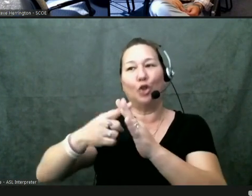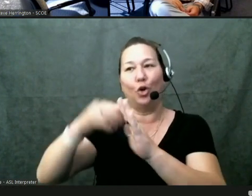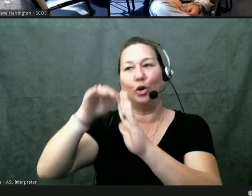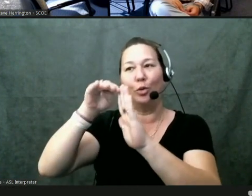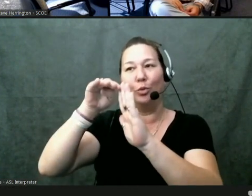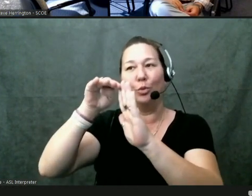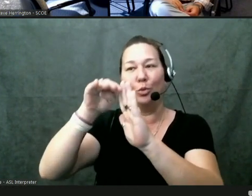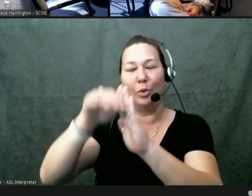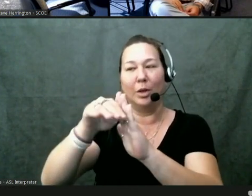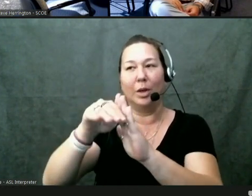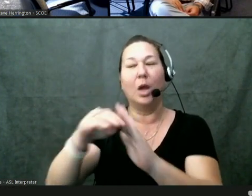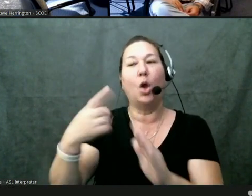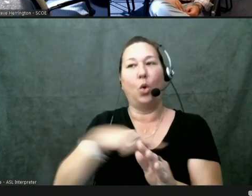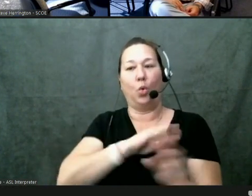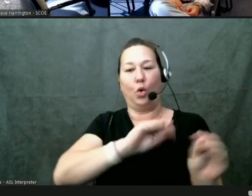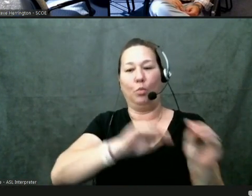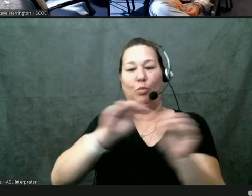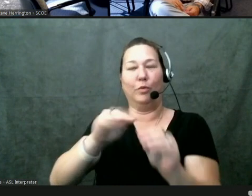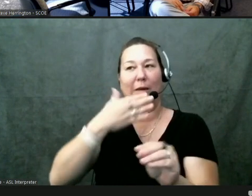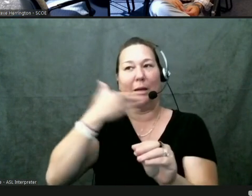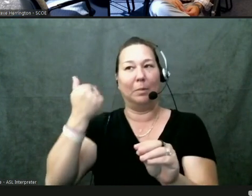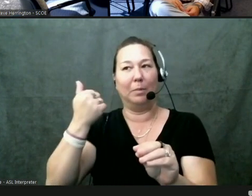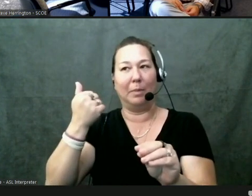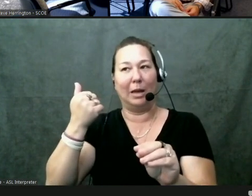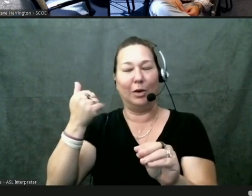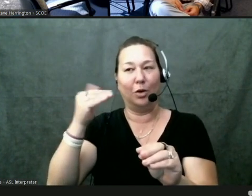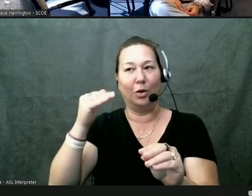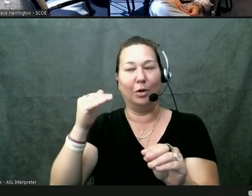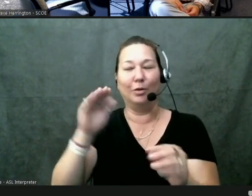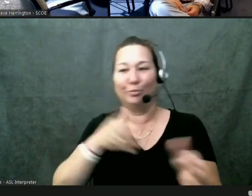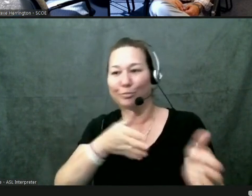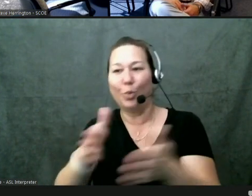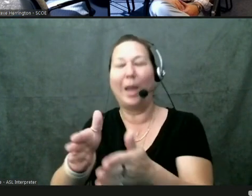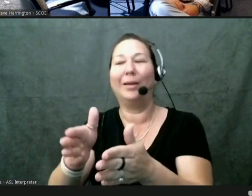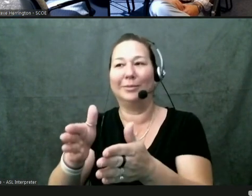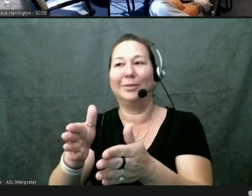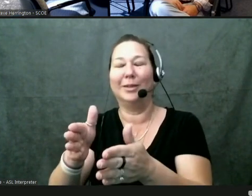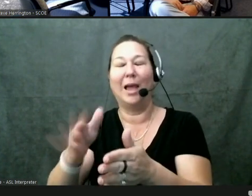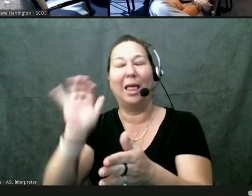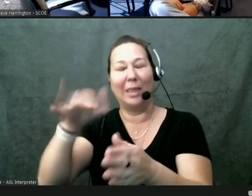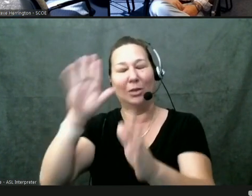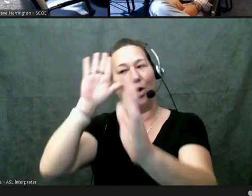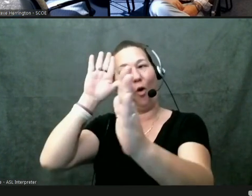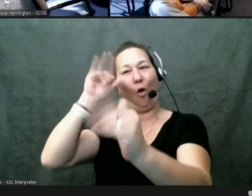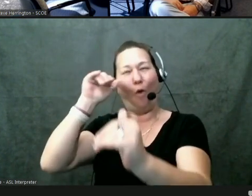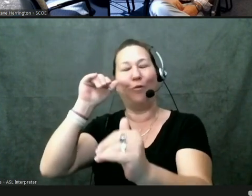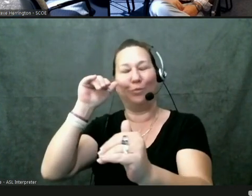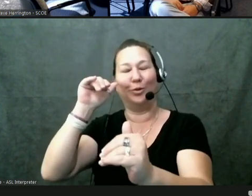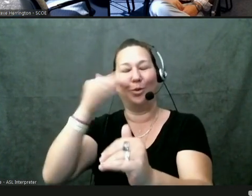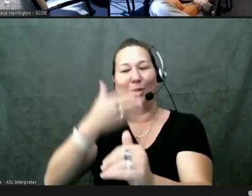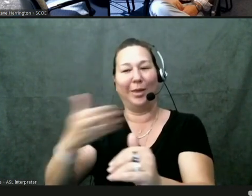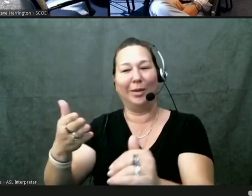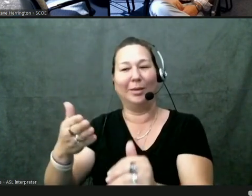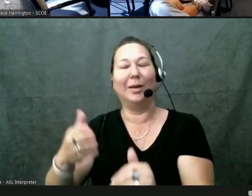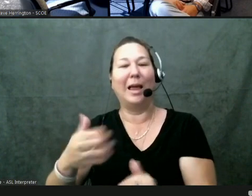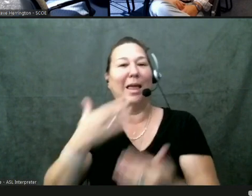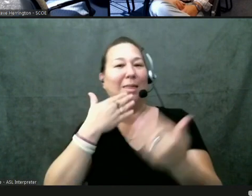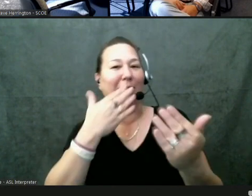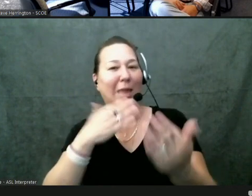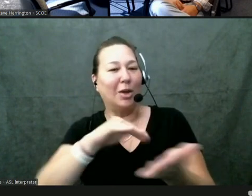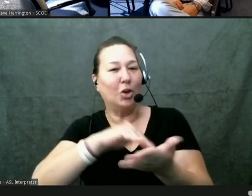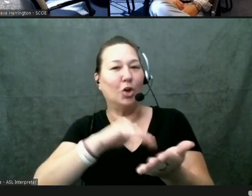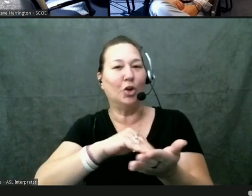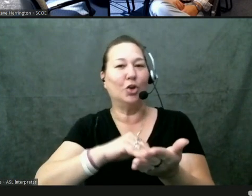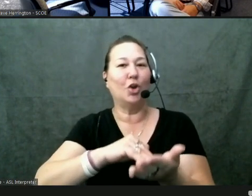moving in a better direction, and it's a hopeful sign. So I thank you all for being here. Thank you, Dr. Harrington. Thank you, Dr. Mace, and